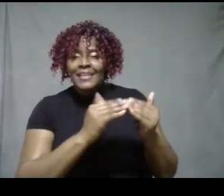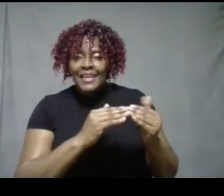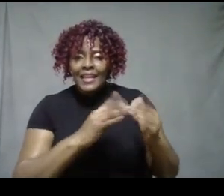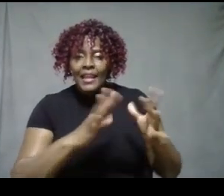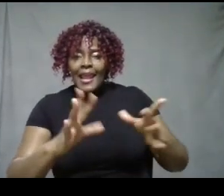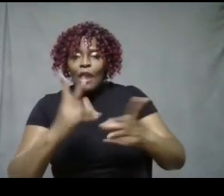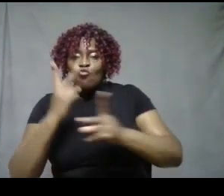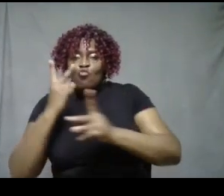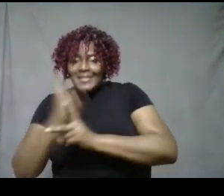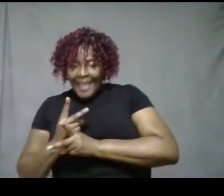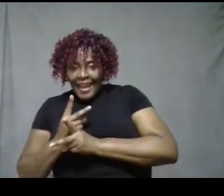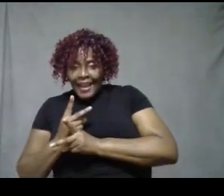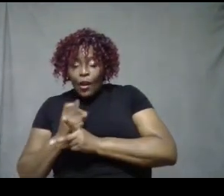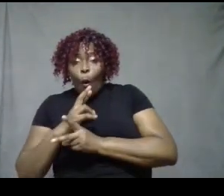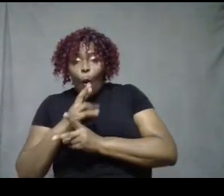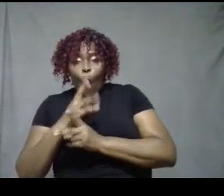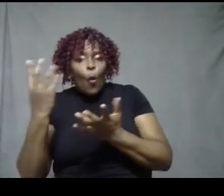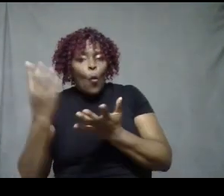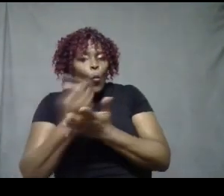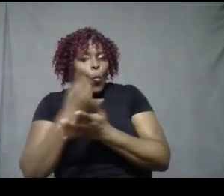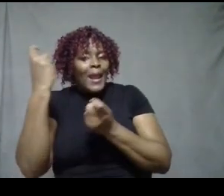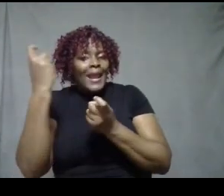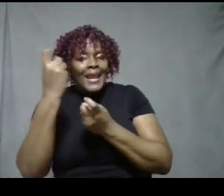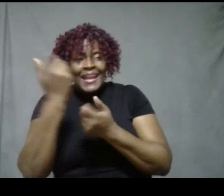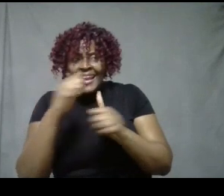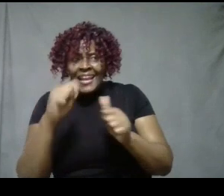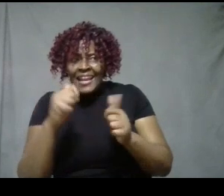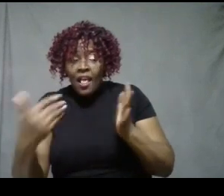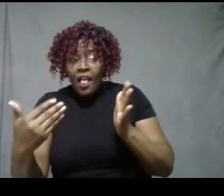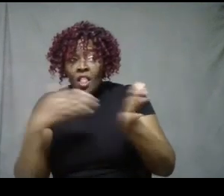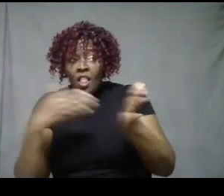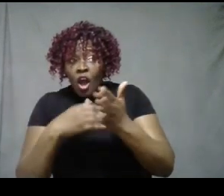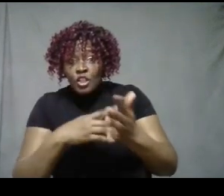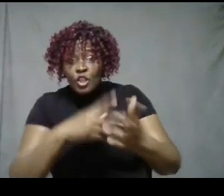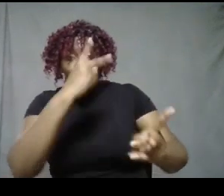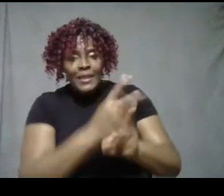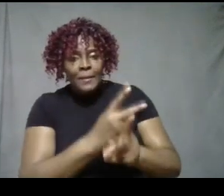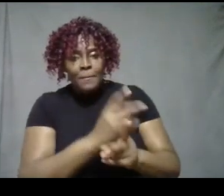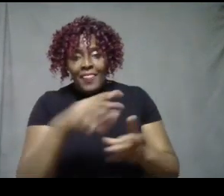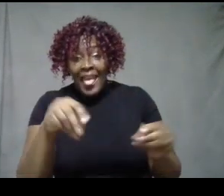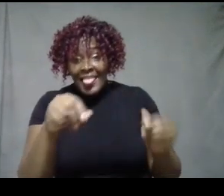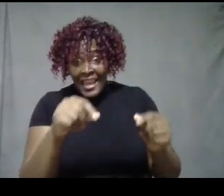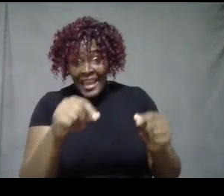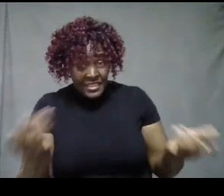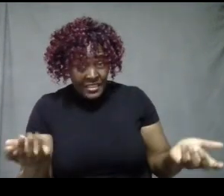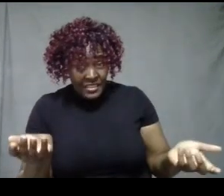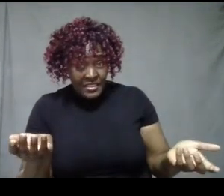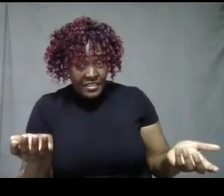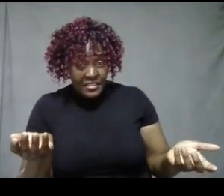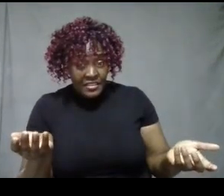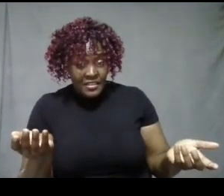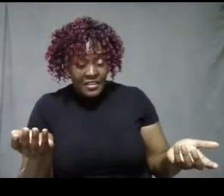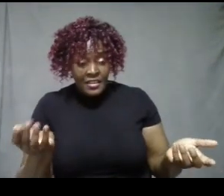or being able to win any sort of lawsuit to retain that land?